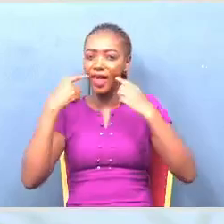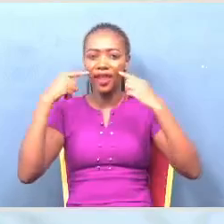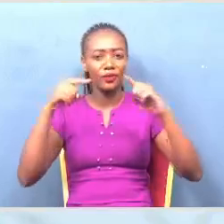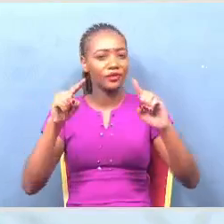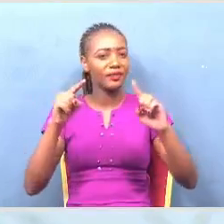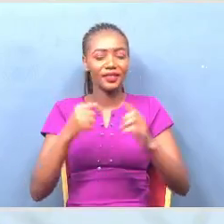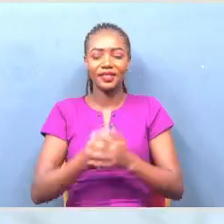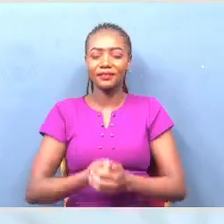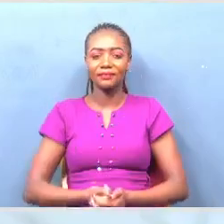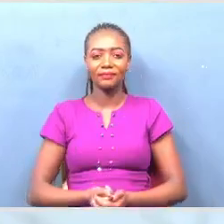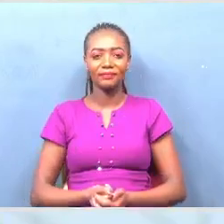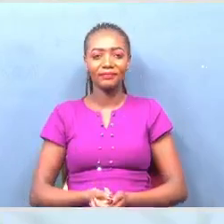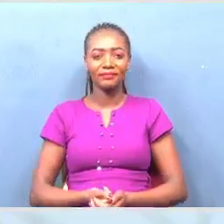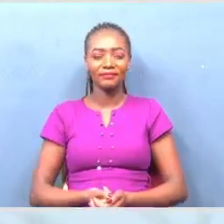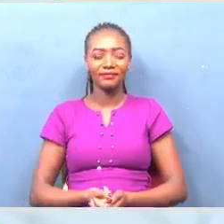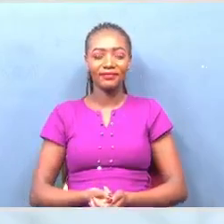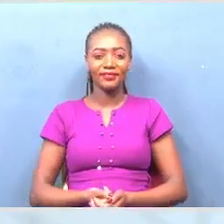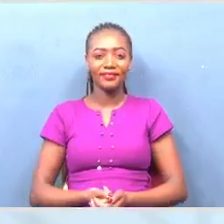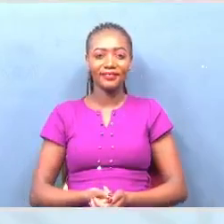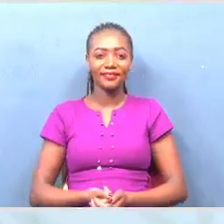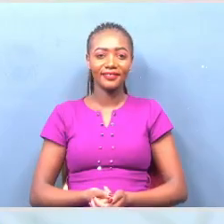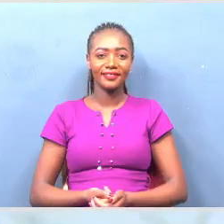made.